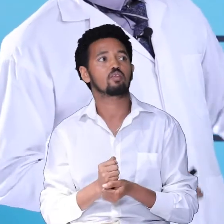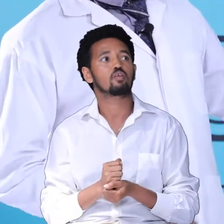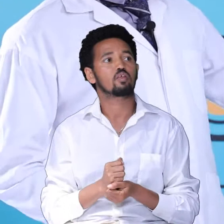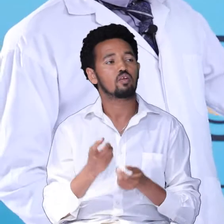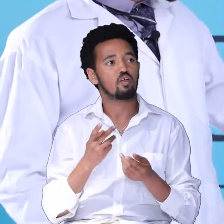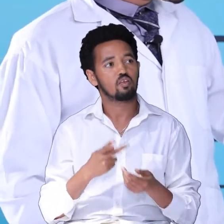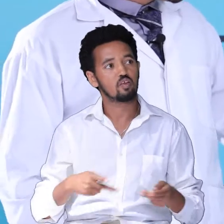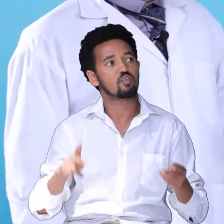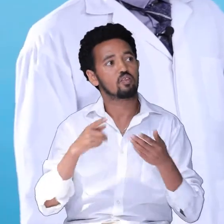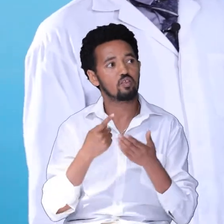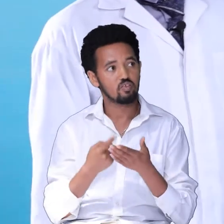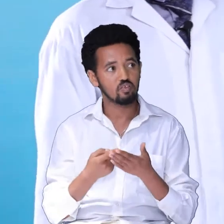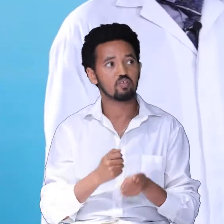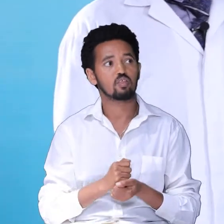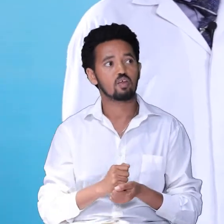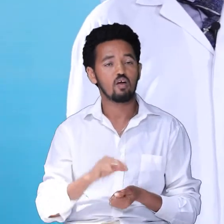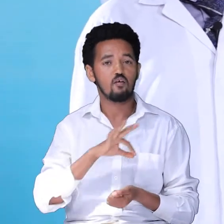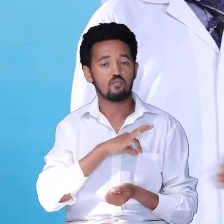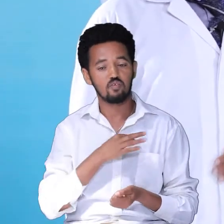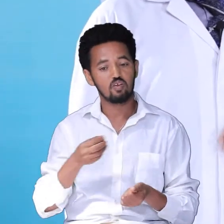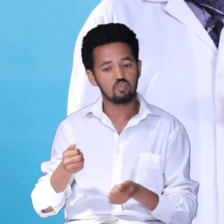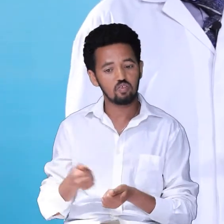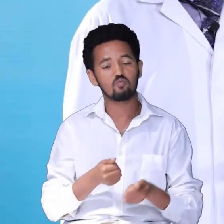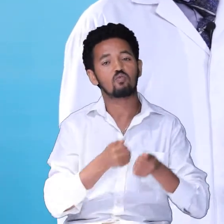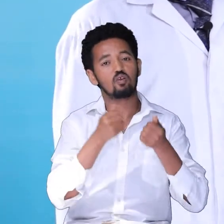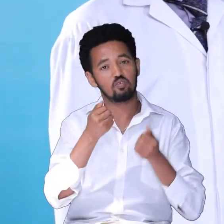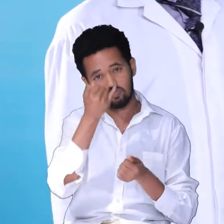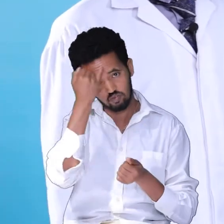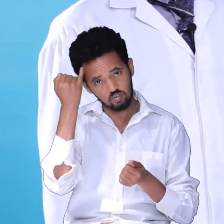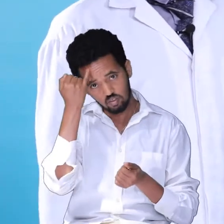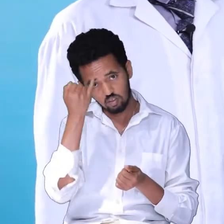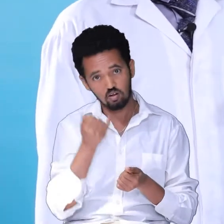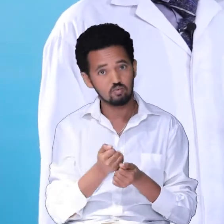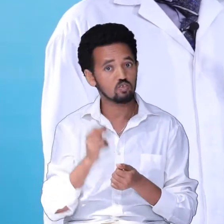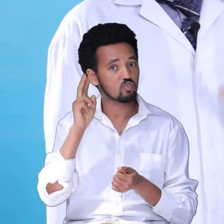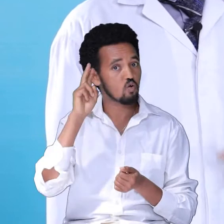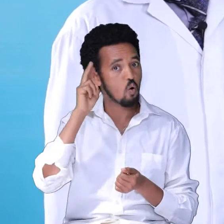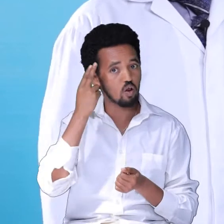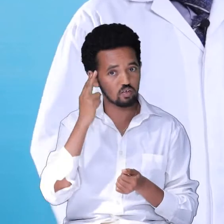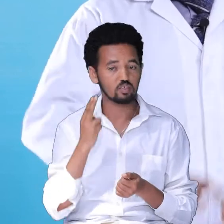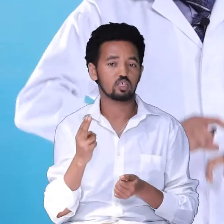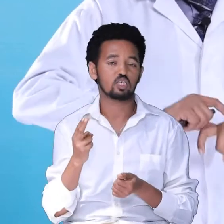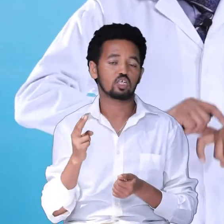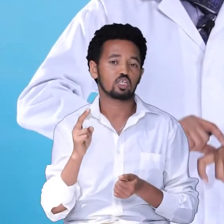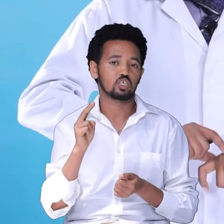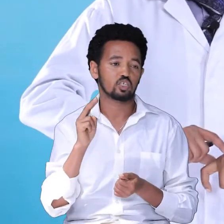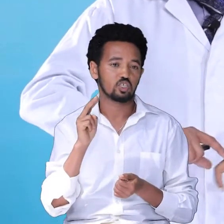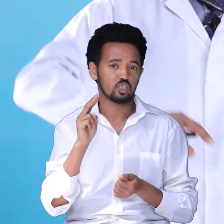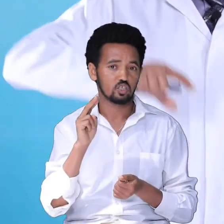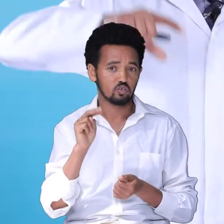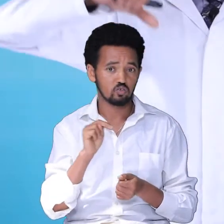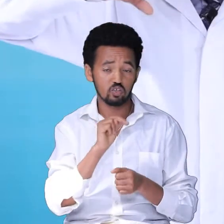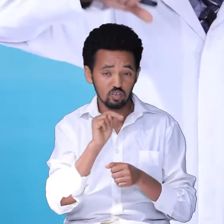states. He extended France's influence over Italy, over Holland, Switzerland. Then he